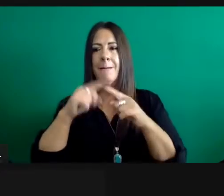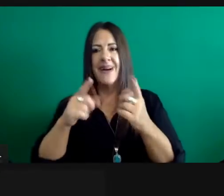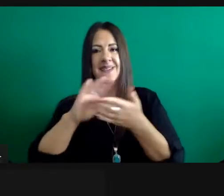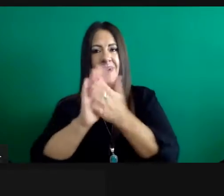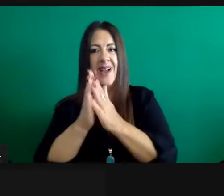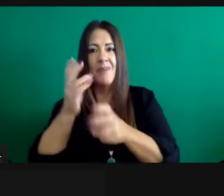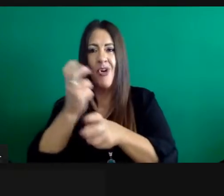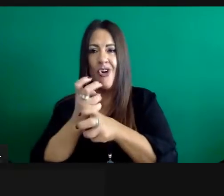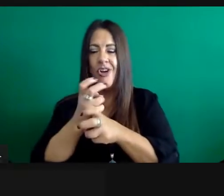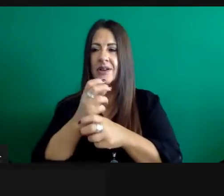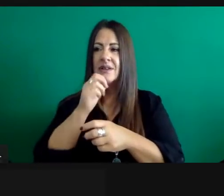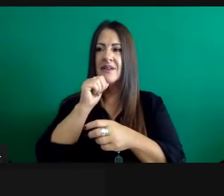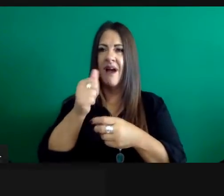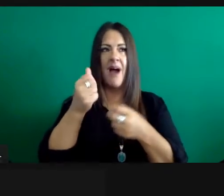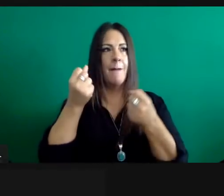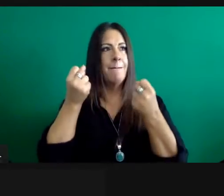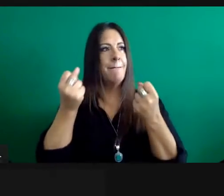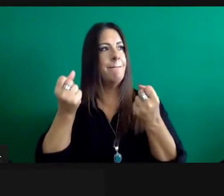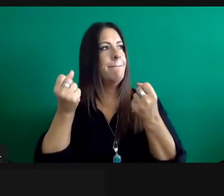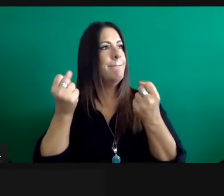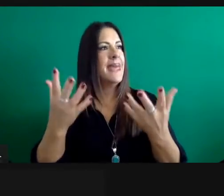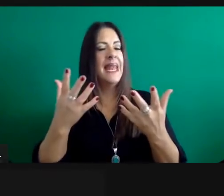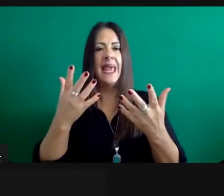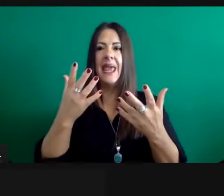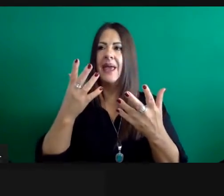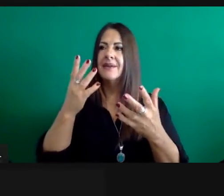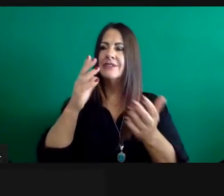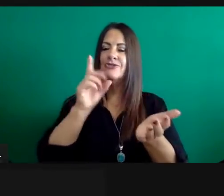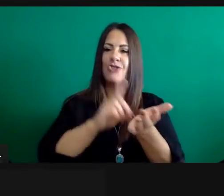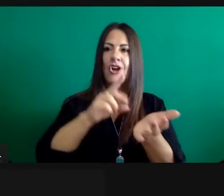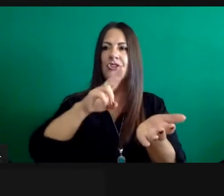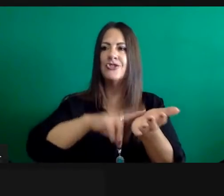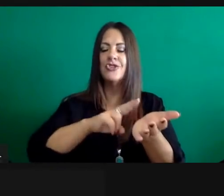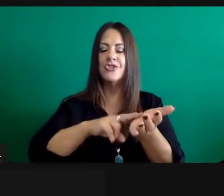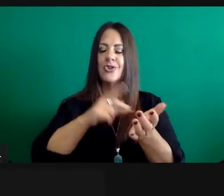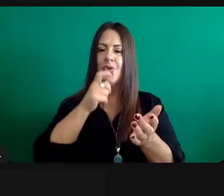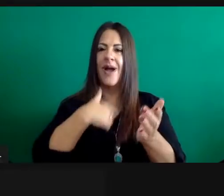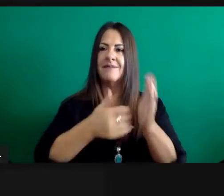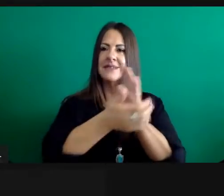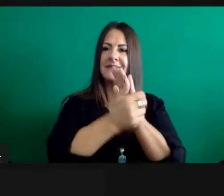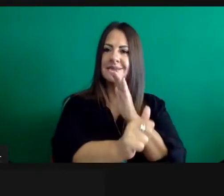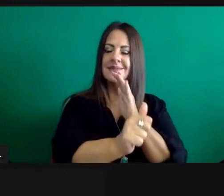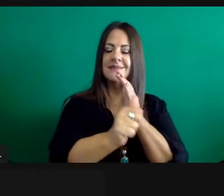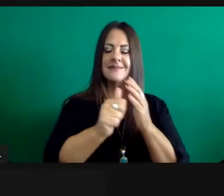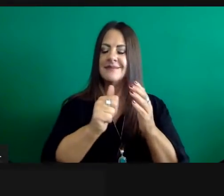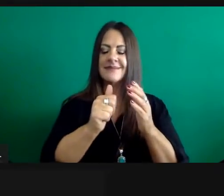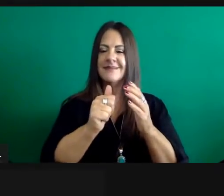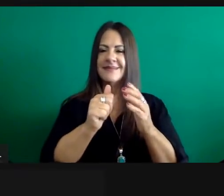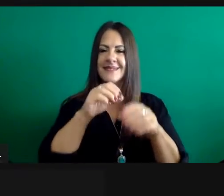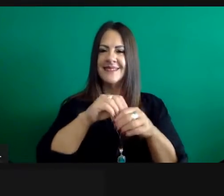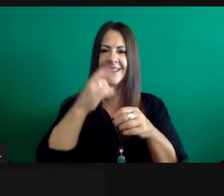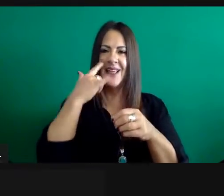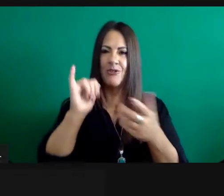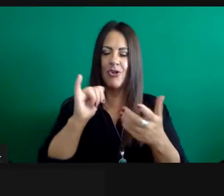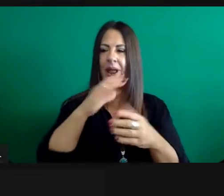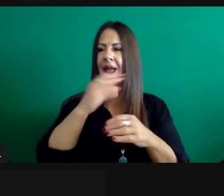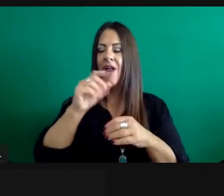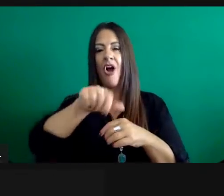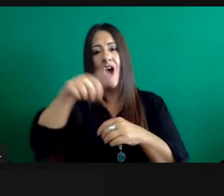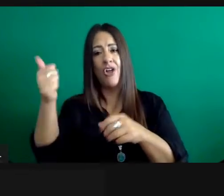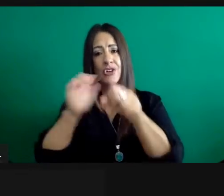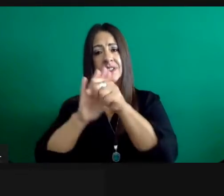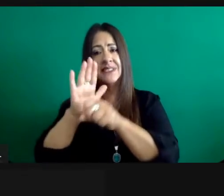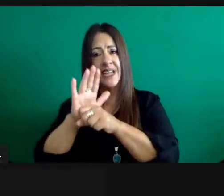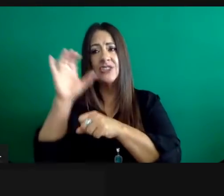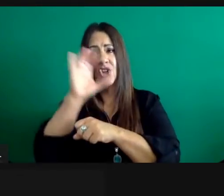that staff is our main scarce resource, that our requests both across the state and the nation are